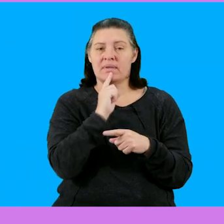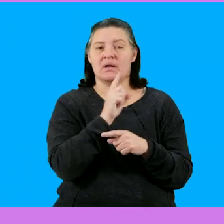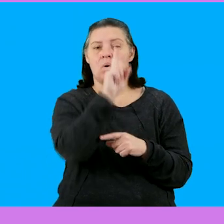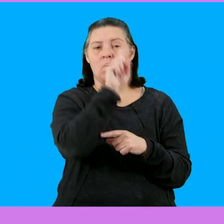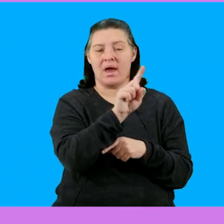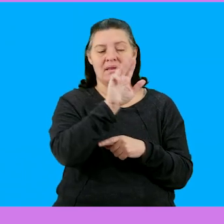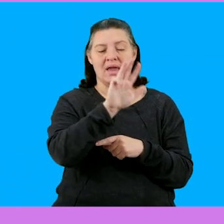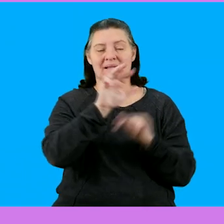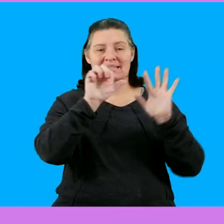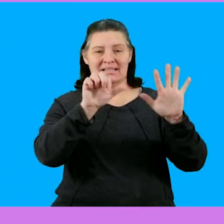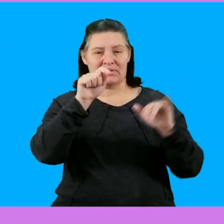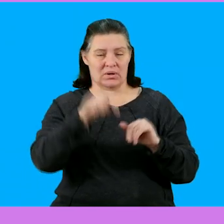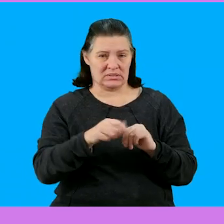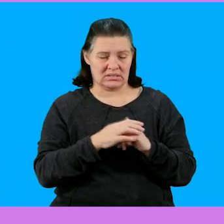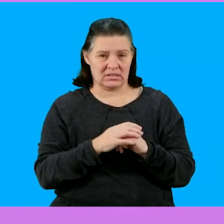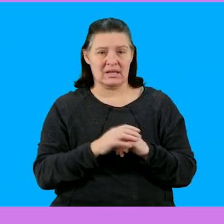becomes